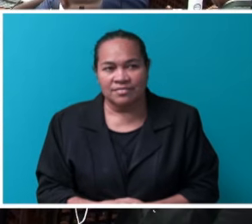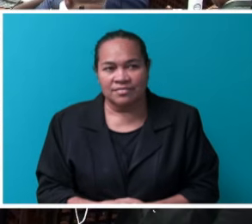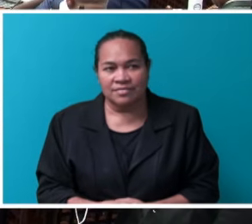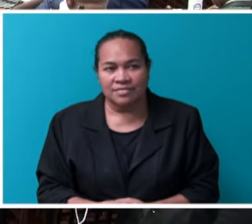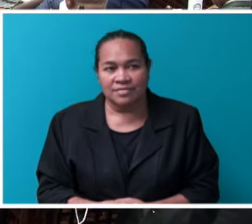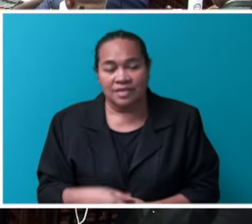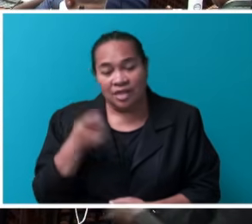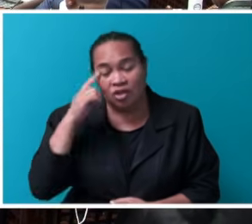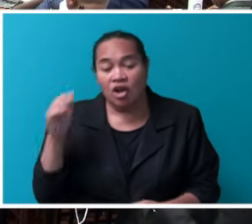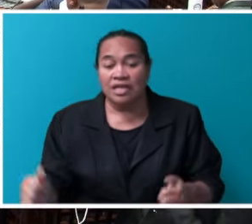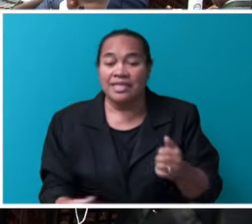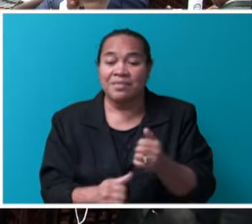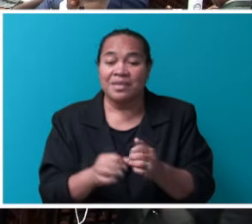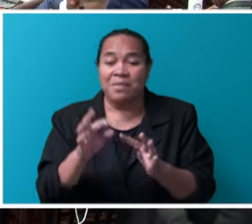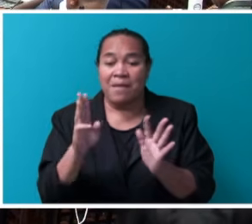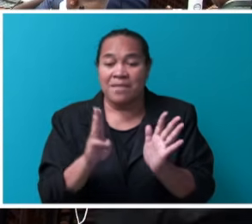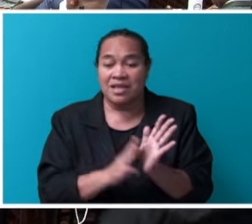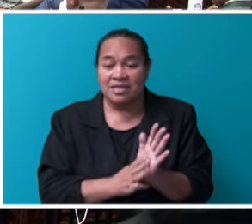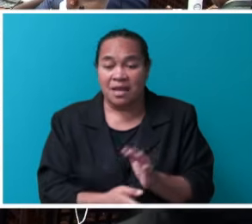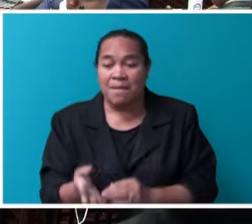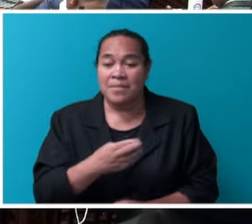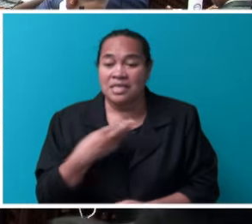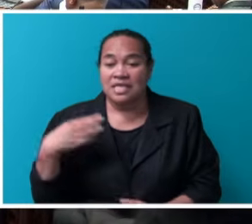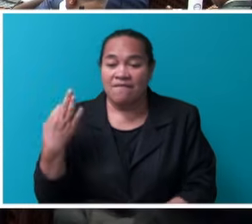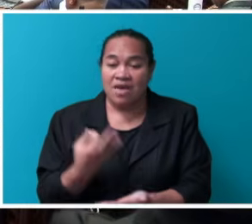on the Deputy Prime Minister and Minister of Finance